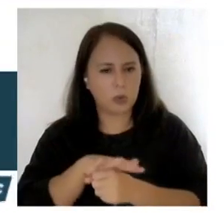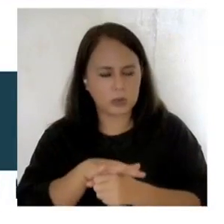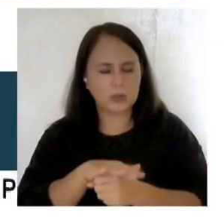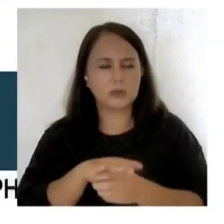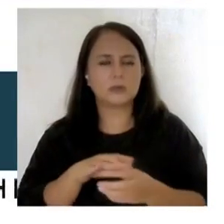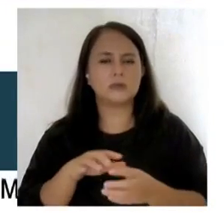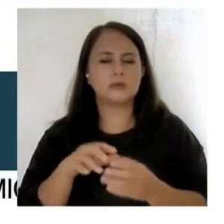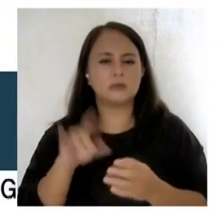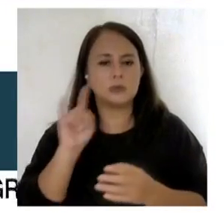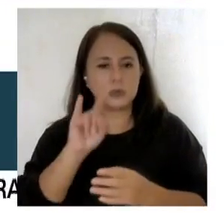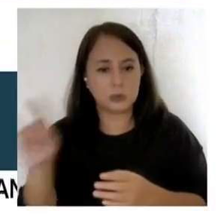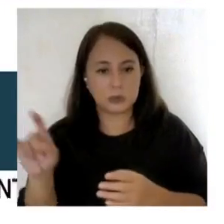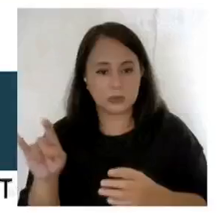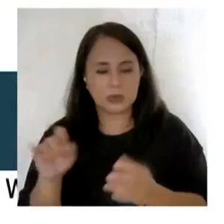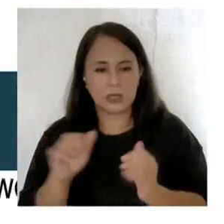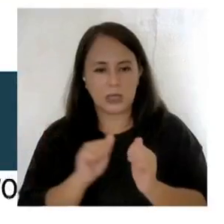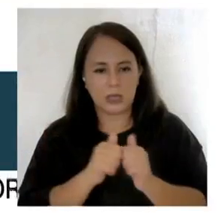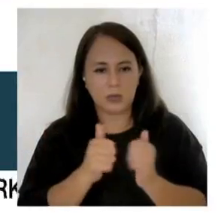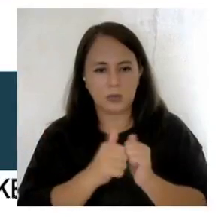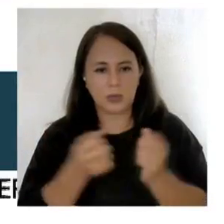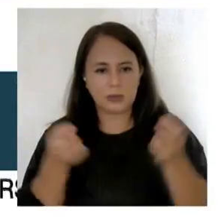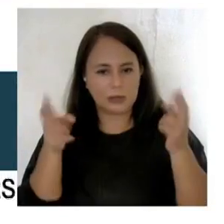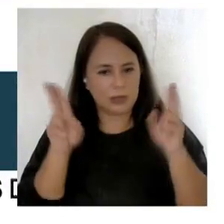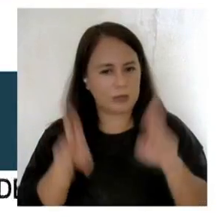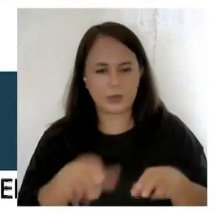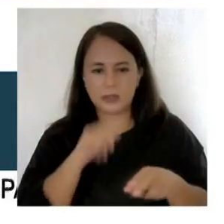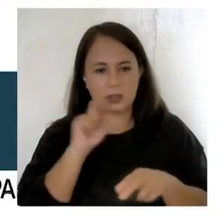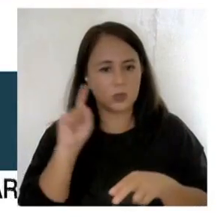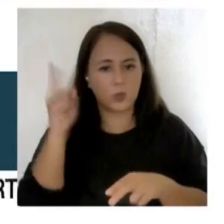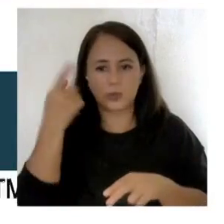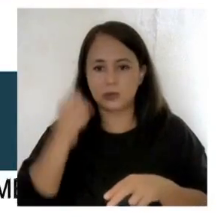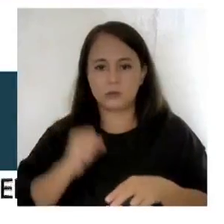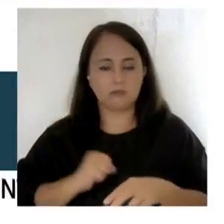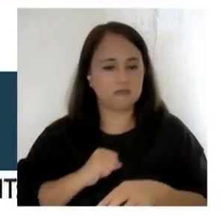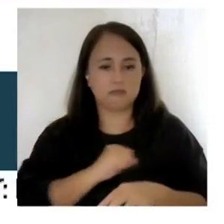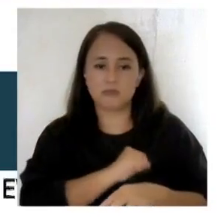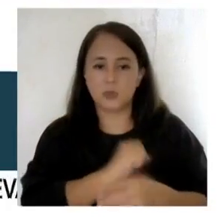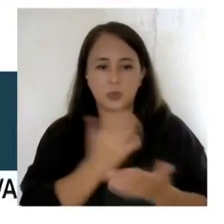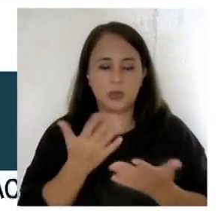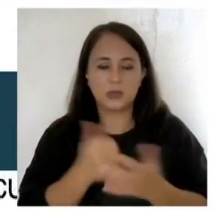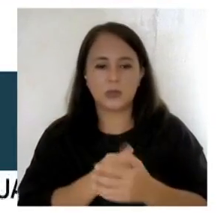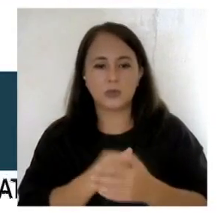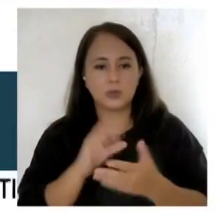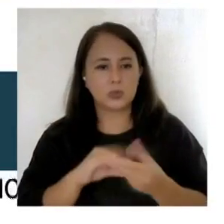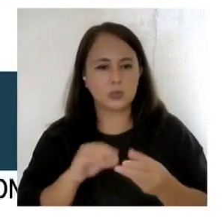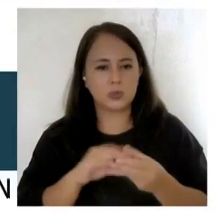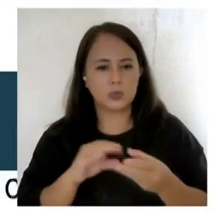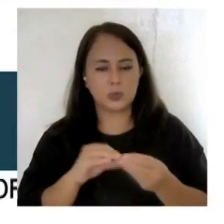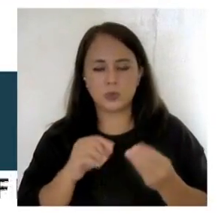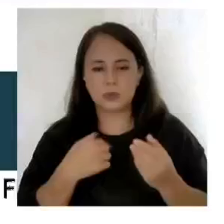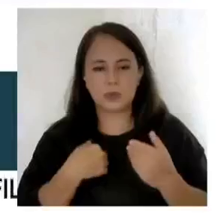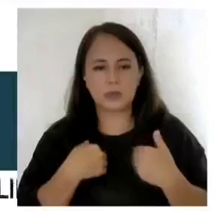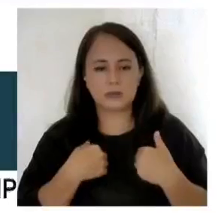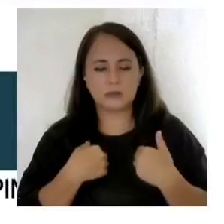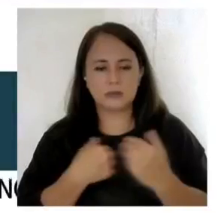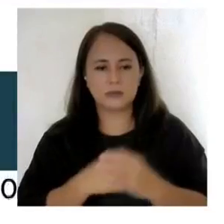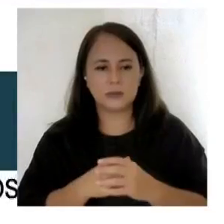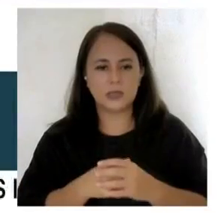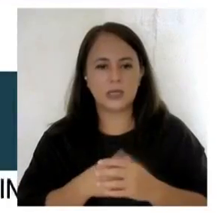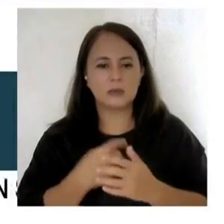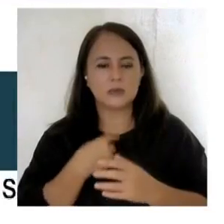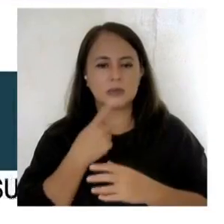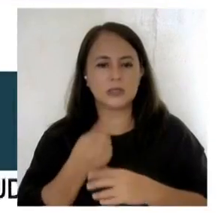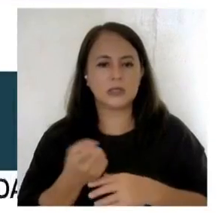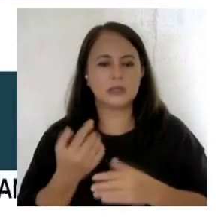covering what is happening, not only in the Senate, but every story that came out since then? I would rather that